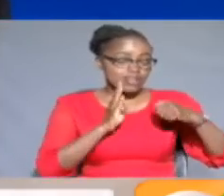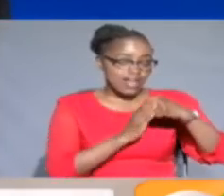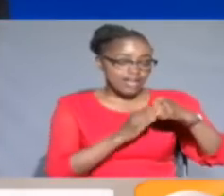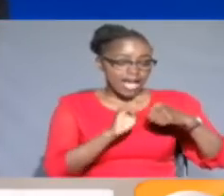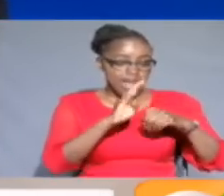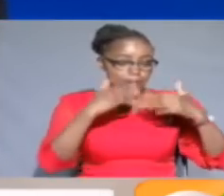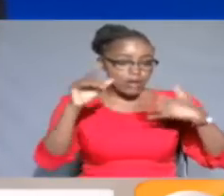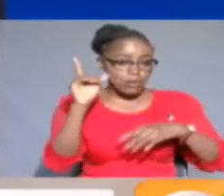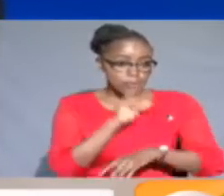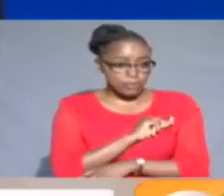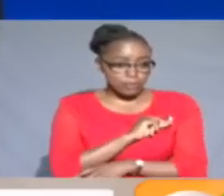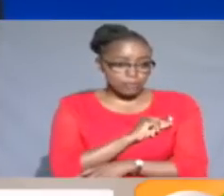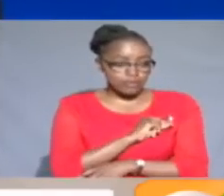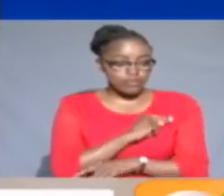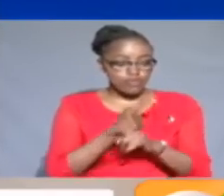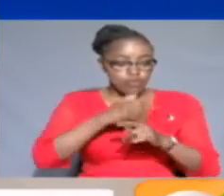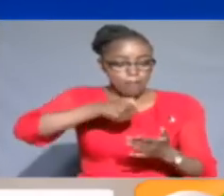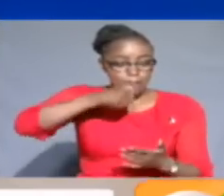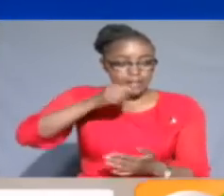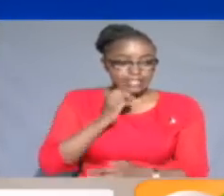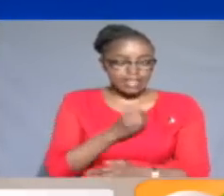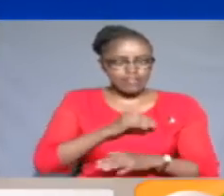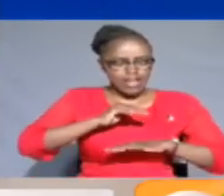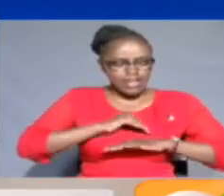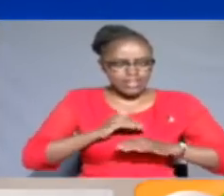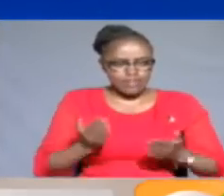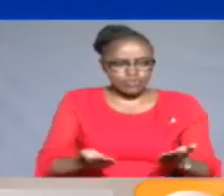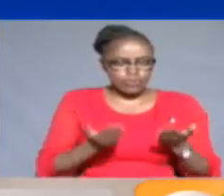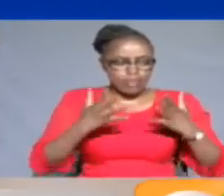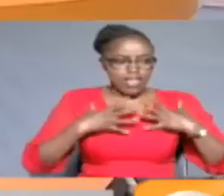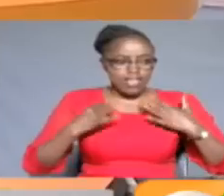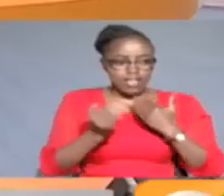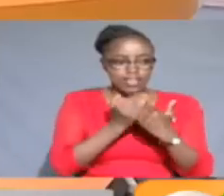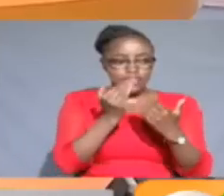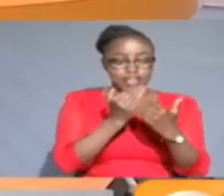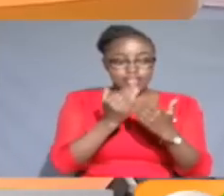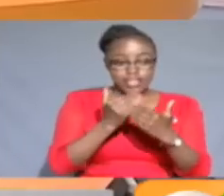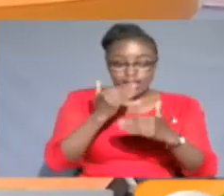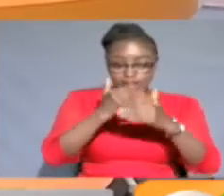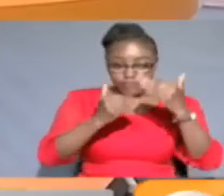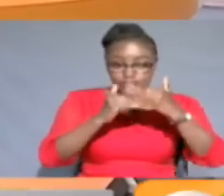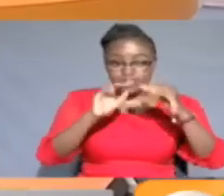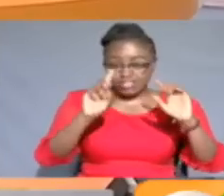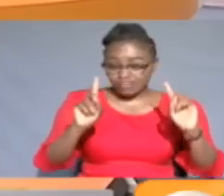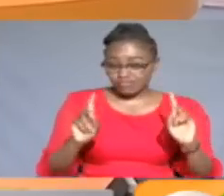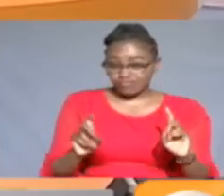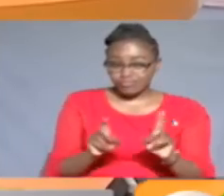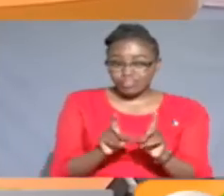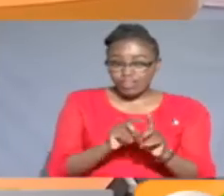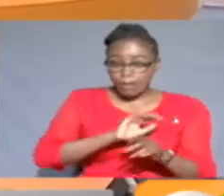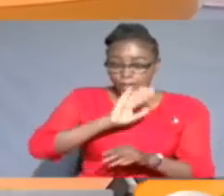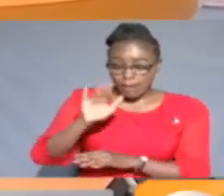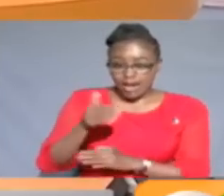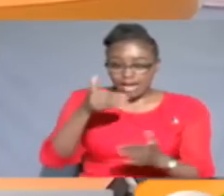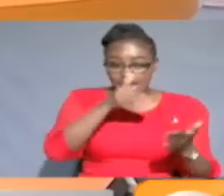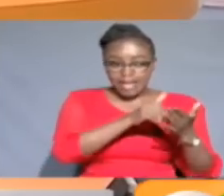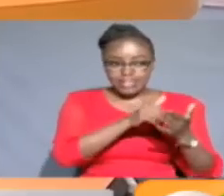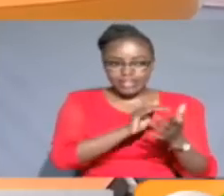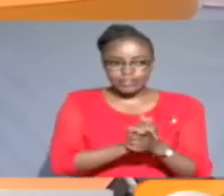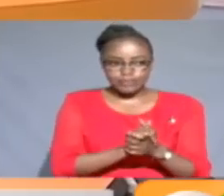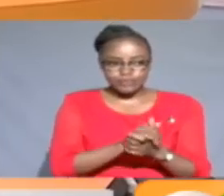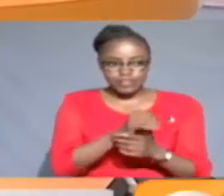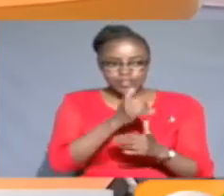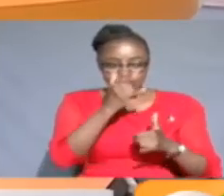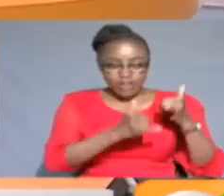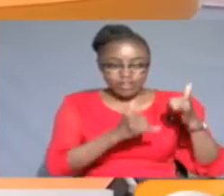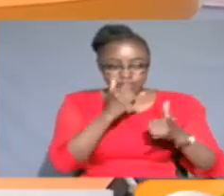is lost each year from our budget. That is enough to improve our healthcare infrastructure. And this, I guess, goes back. And I want you to respond to that finally